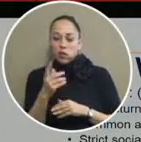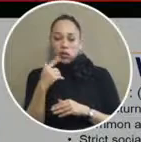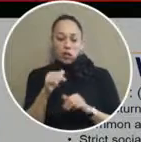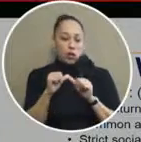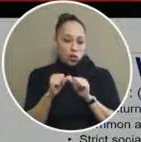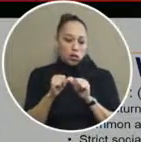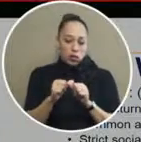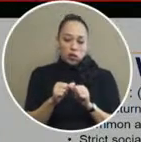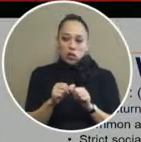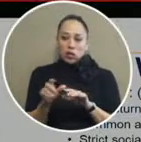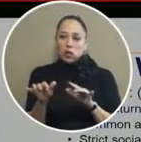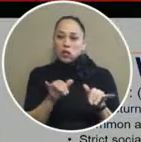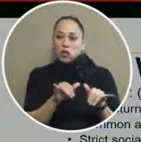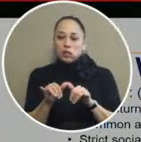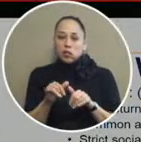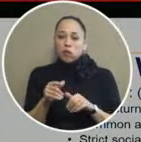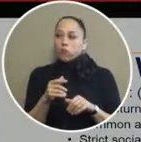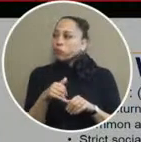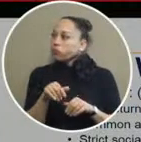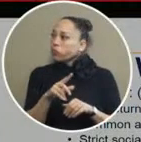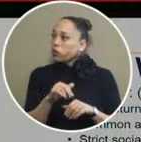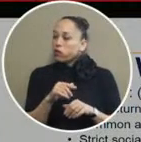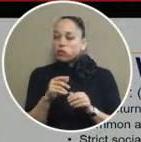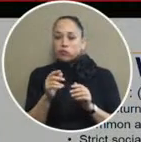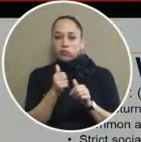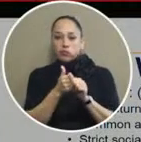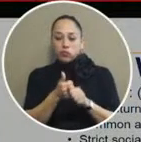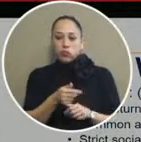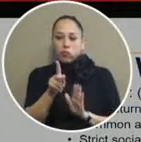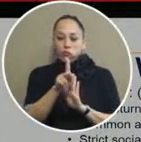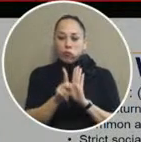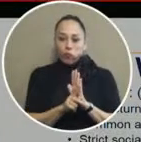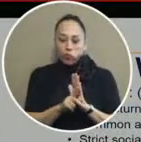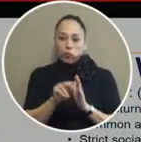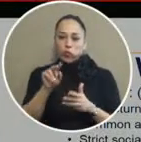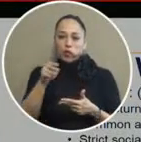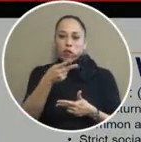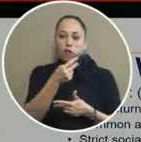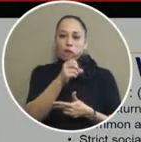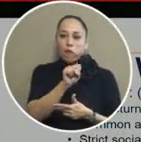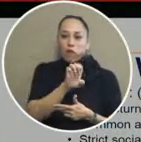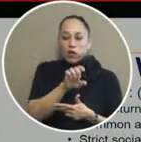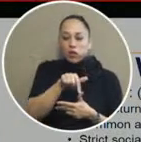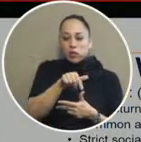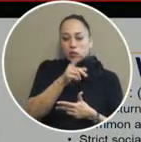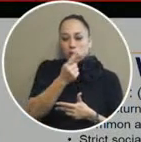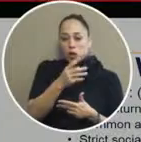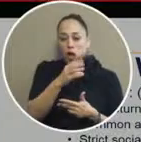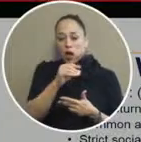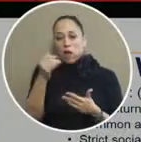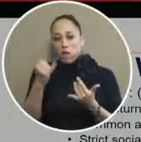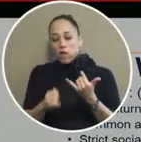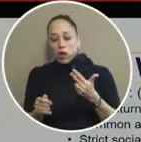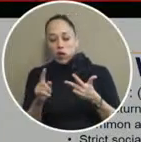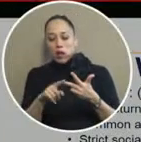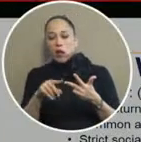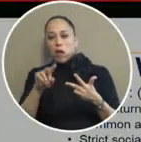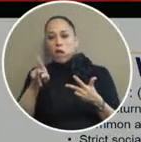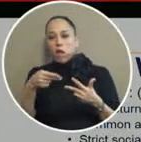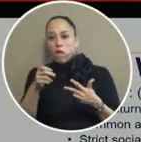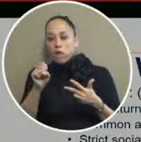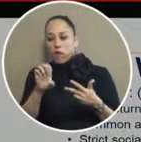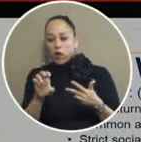to maintain the same worksite safety protocols as we did in Phase 1. And then finally in Phase 3, a